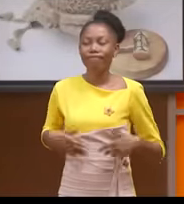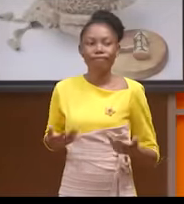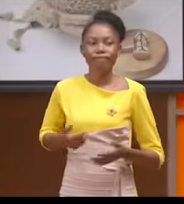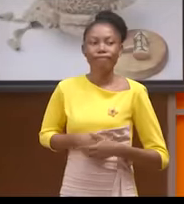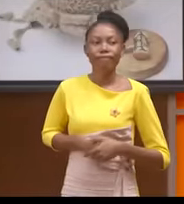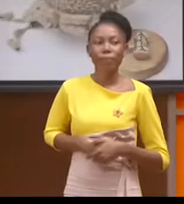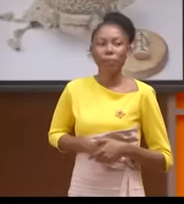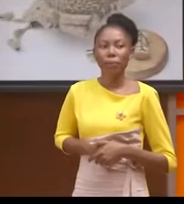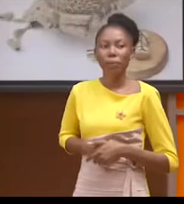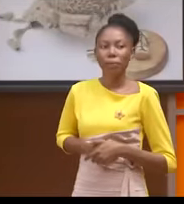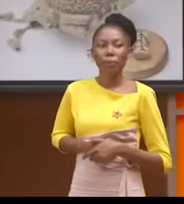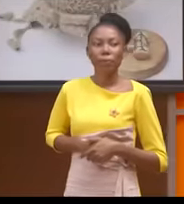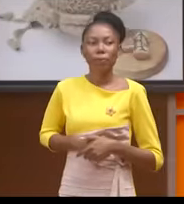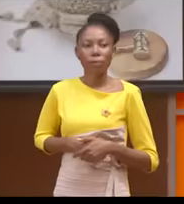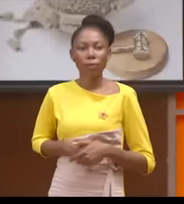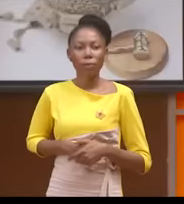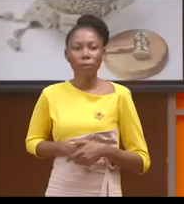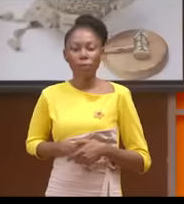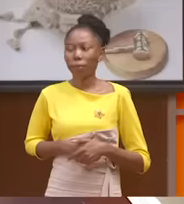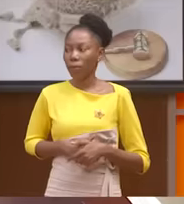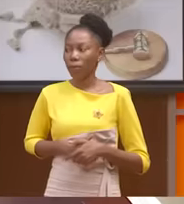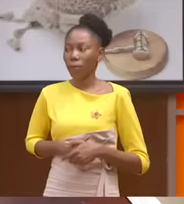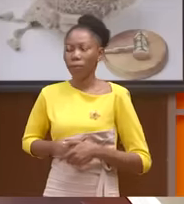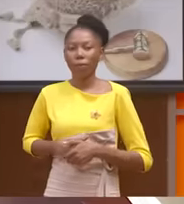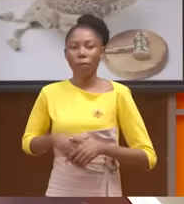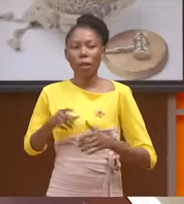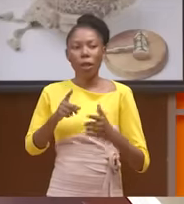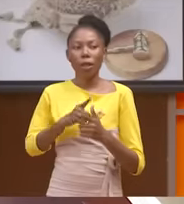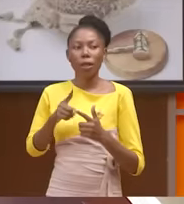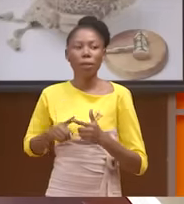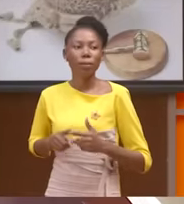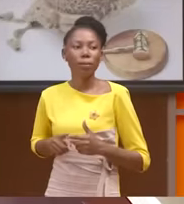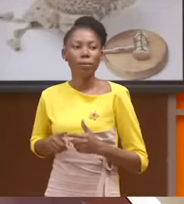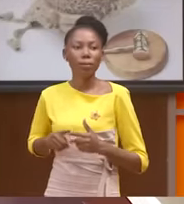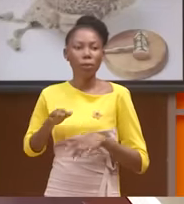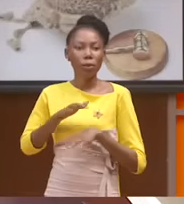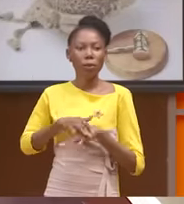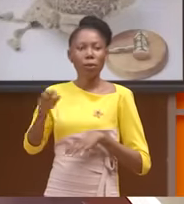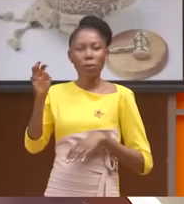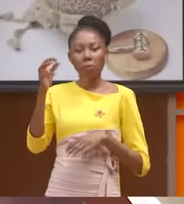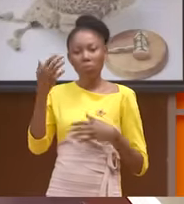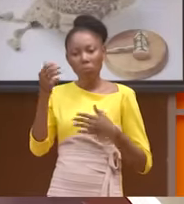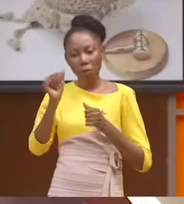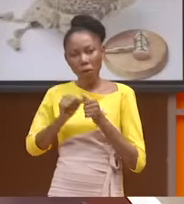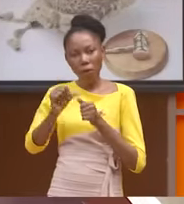other. You'll be programmed towards that. Then on monthly basis,